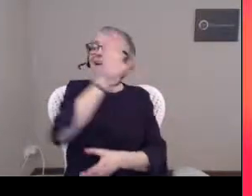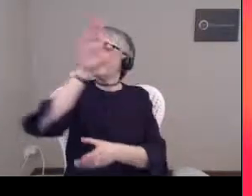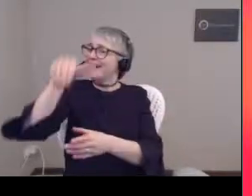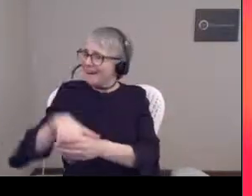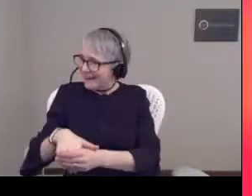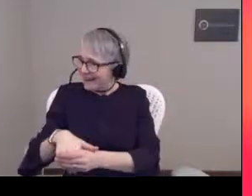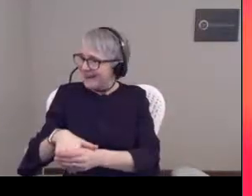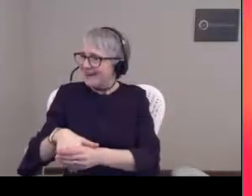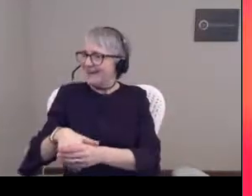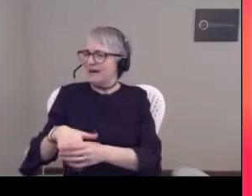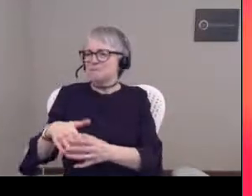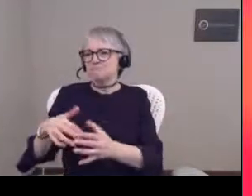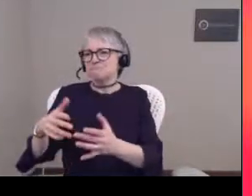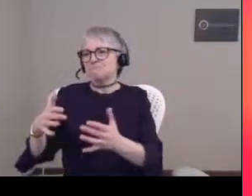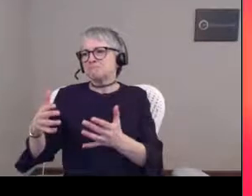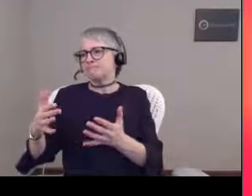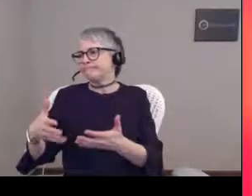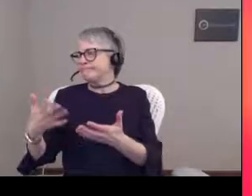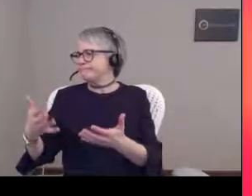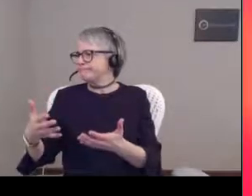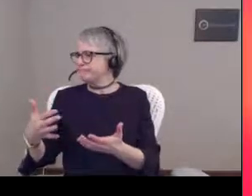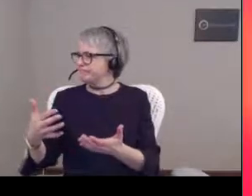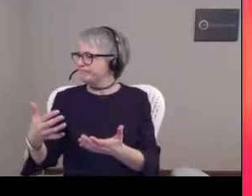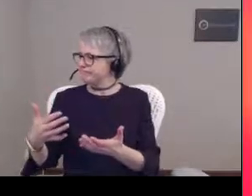entry-level roles into more sort of,